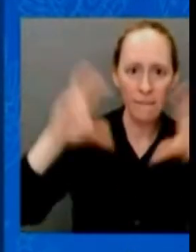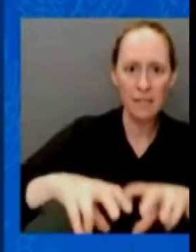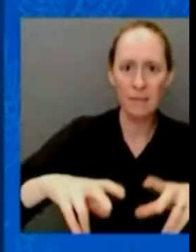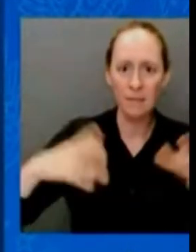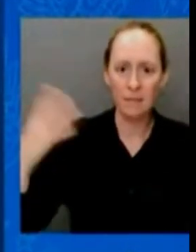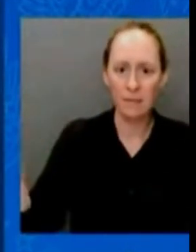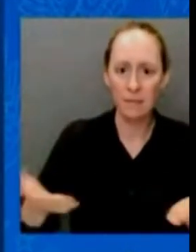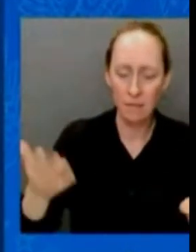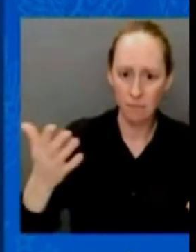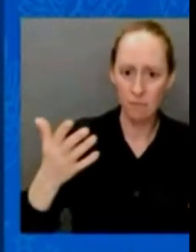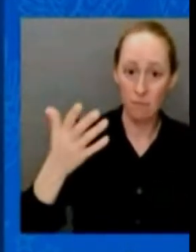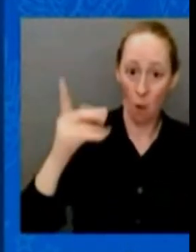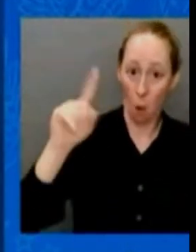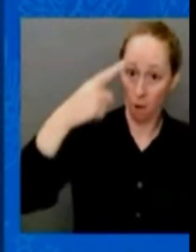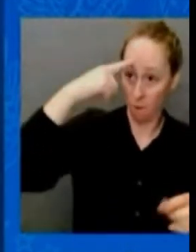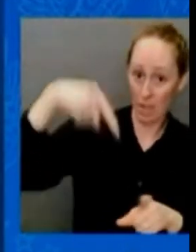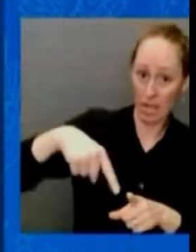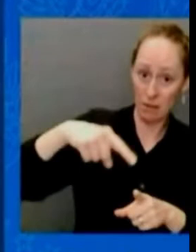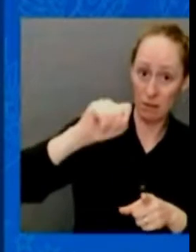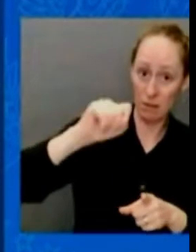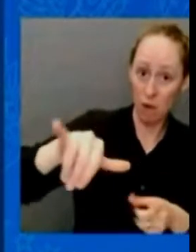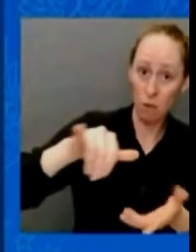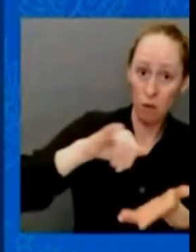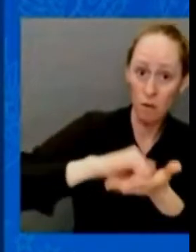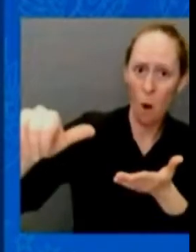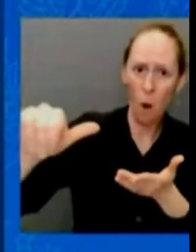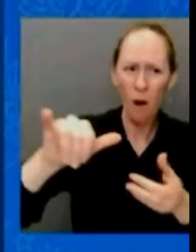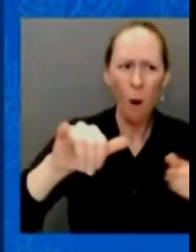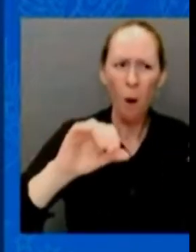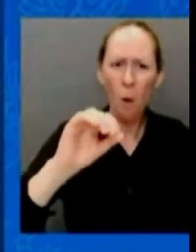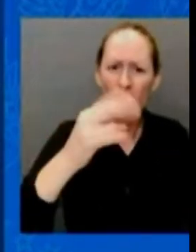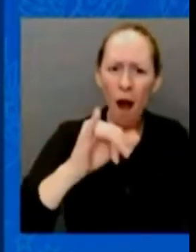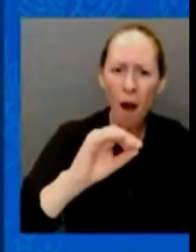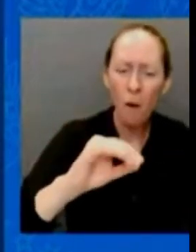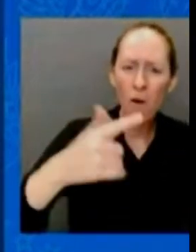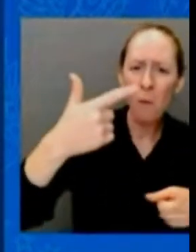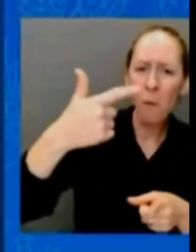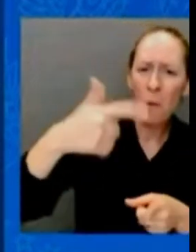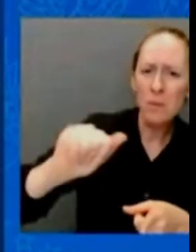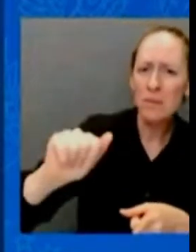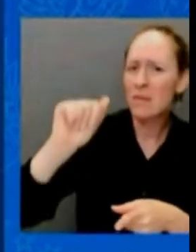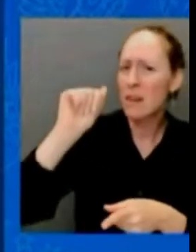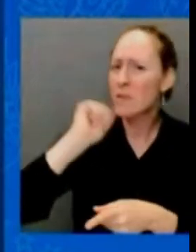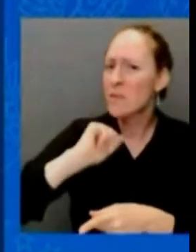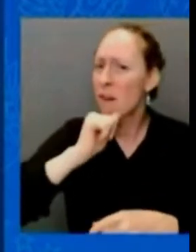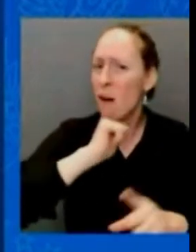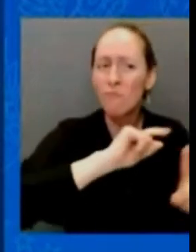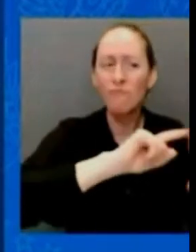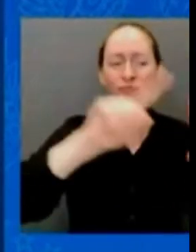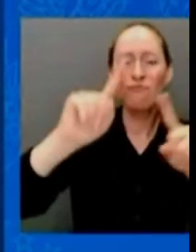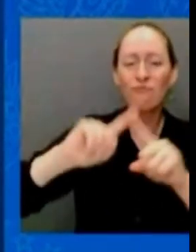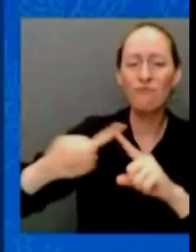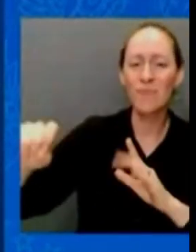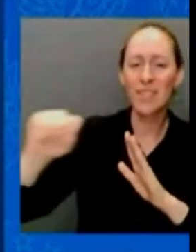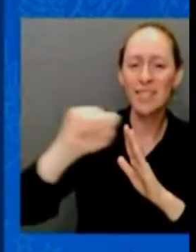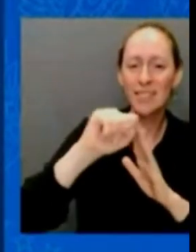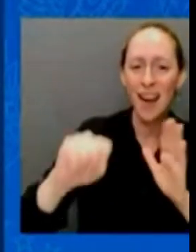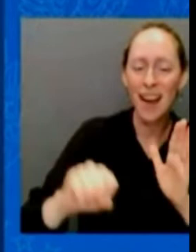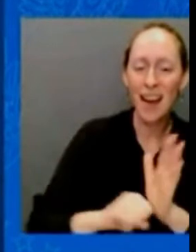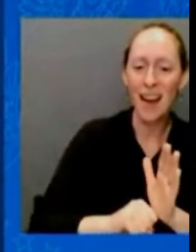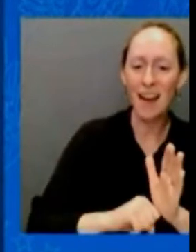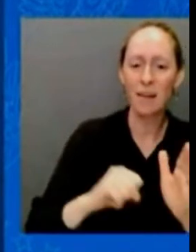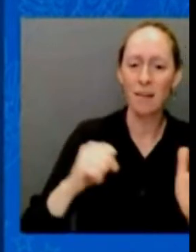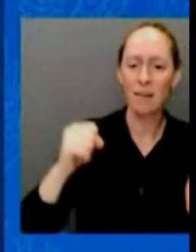but Ohio, Georgia, Arizona, so many more places. And our children, our grandchildren, will benefit long